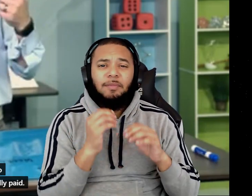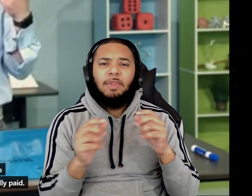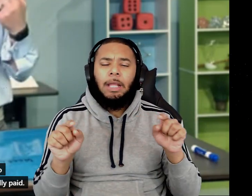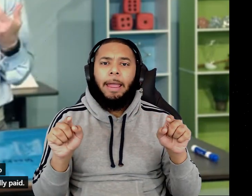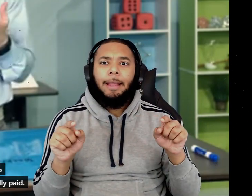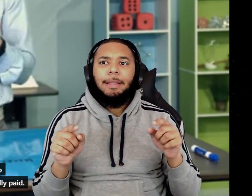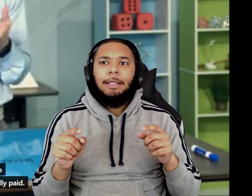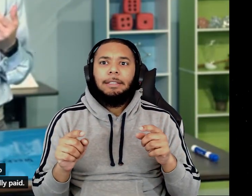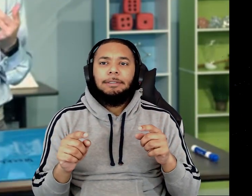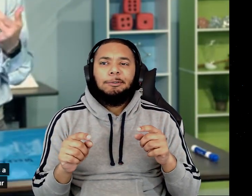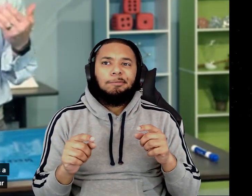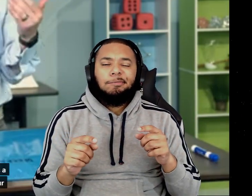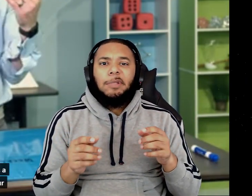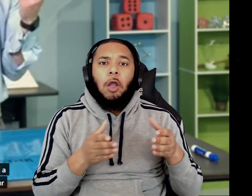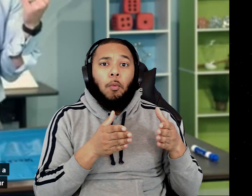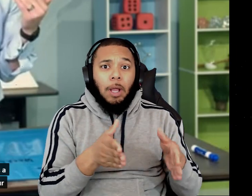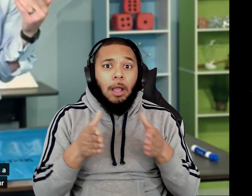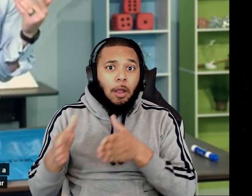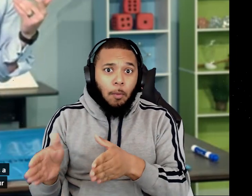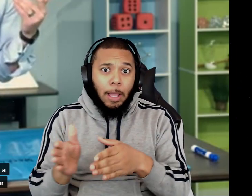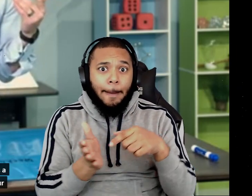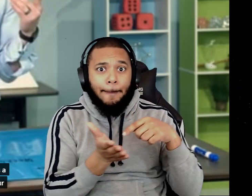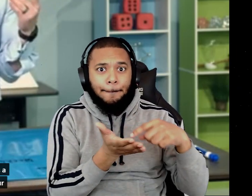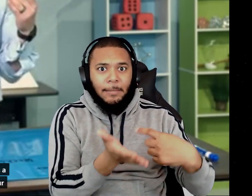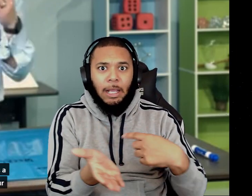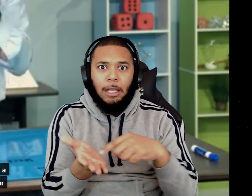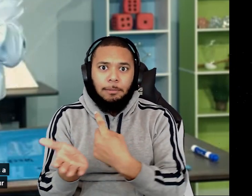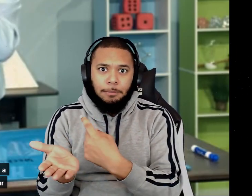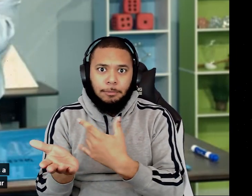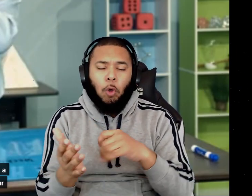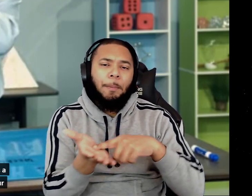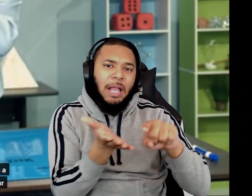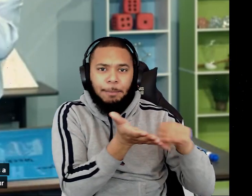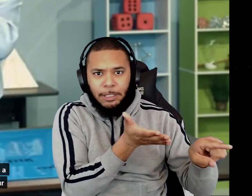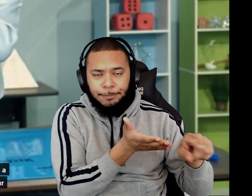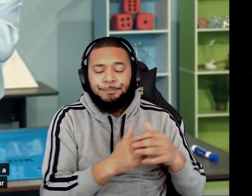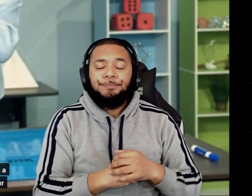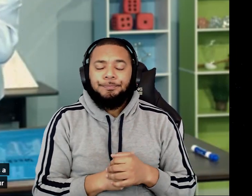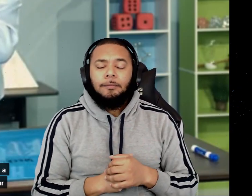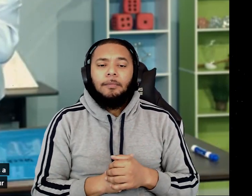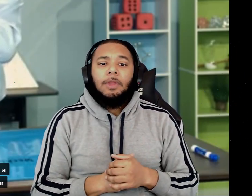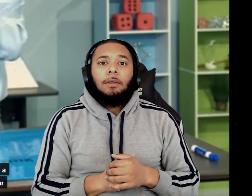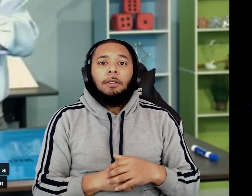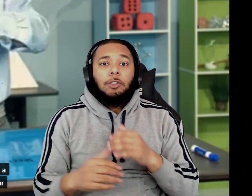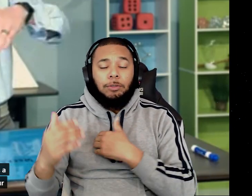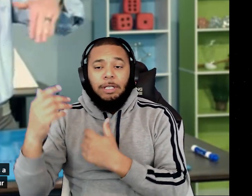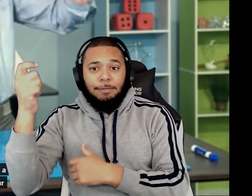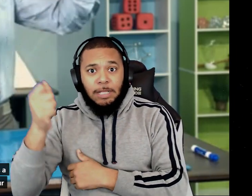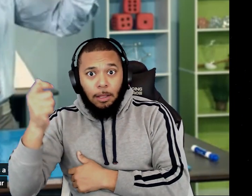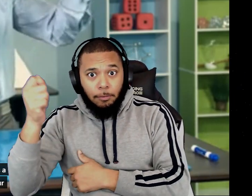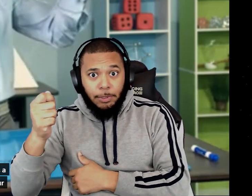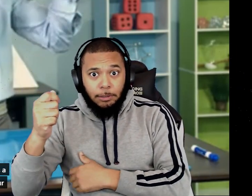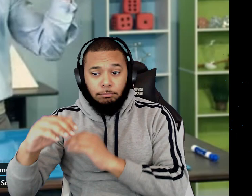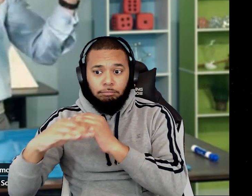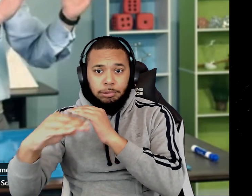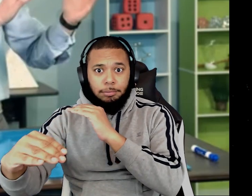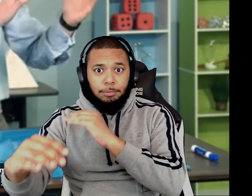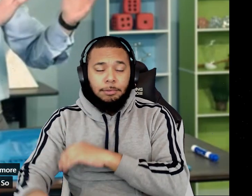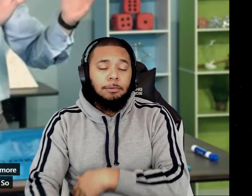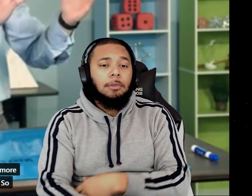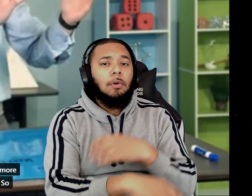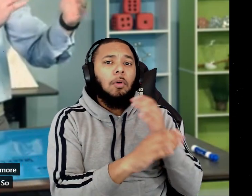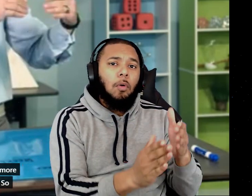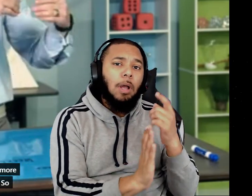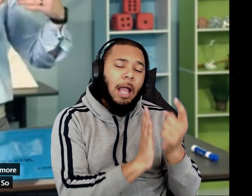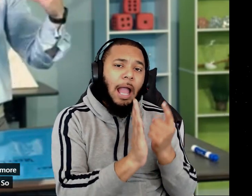that people are typically paid. You're either on salary, which is a flat rate for the full year, or you're